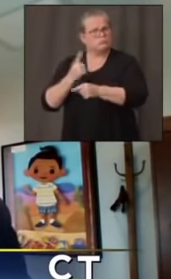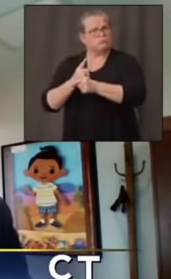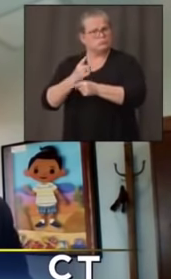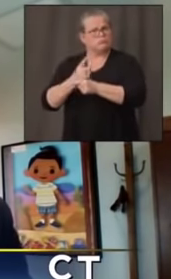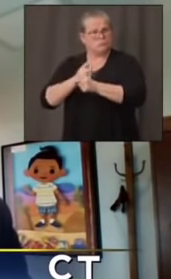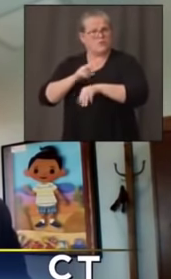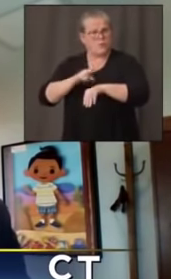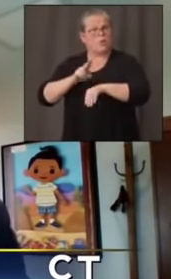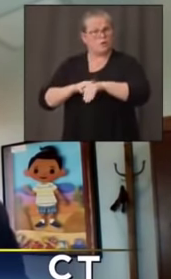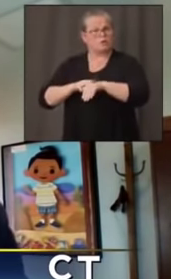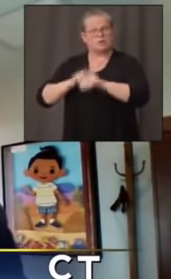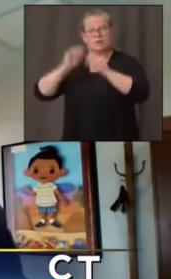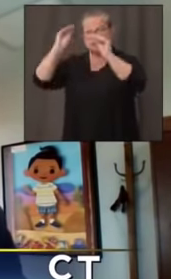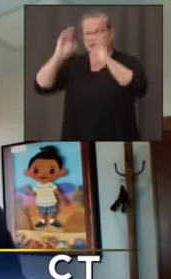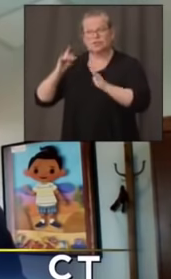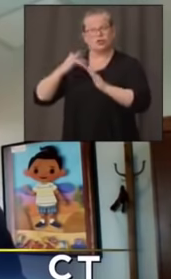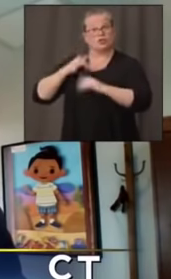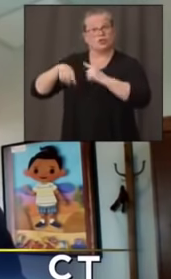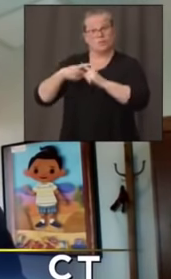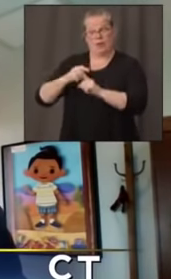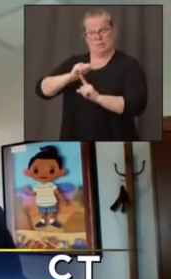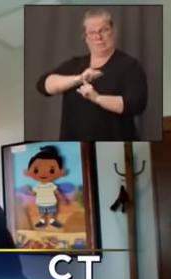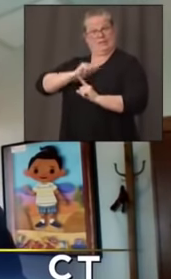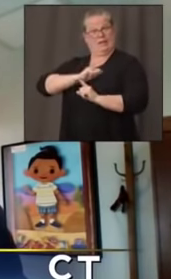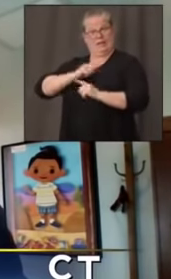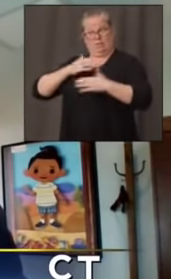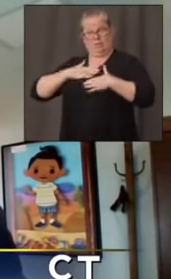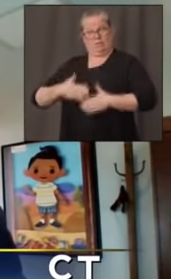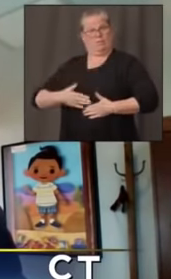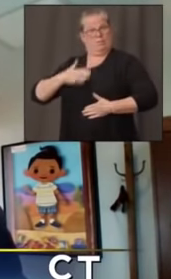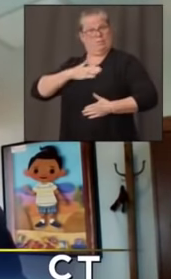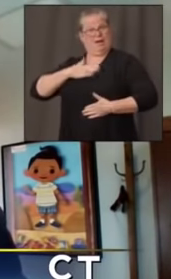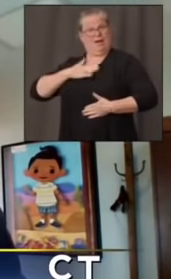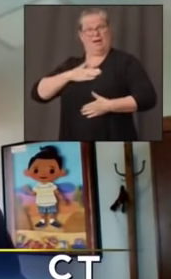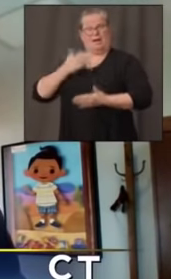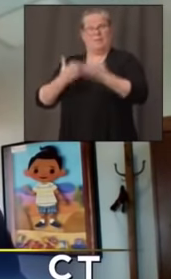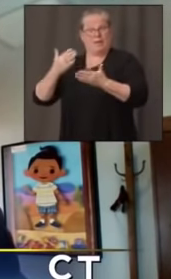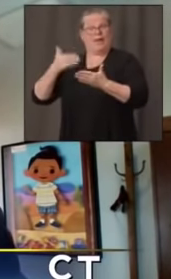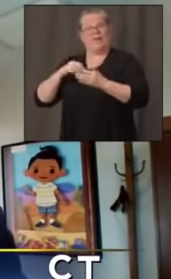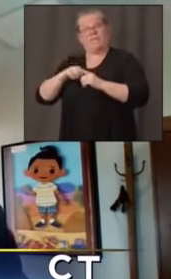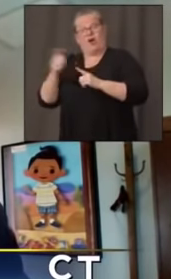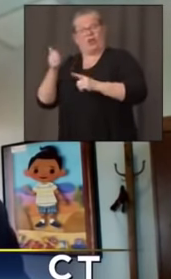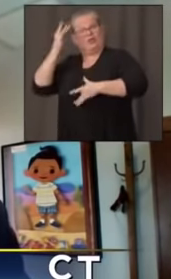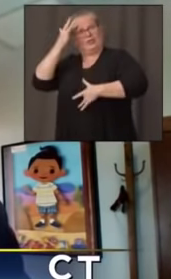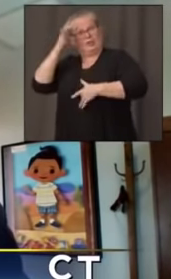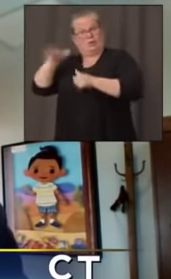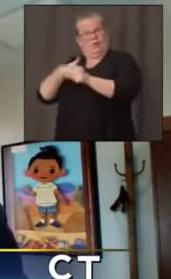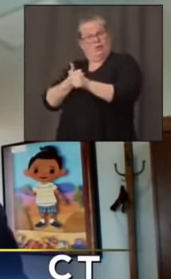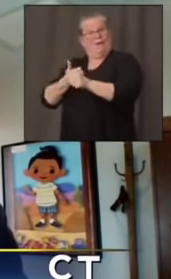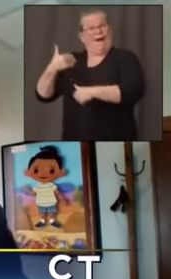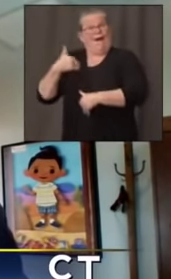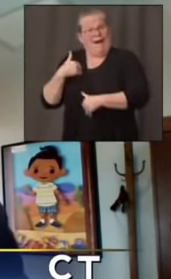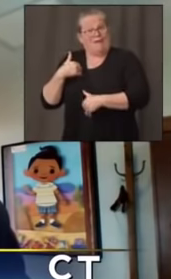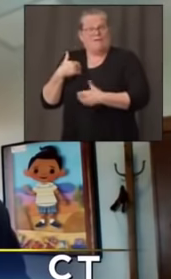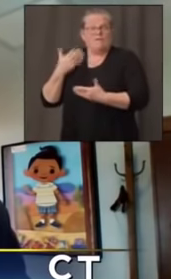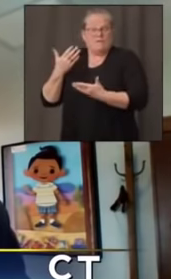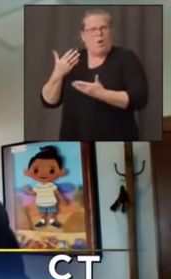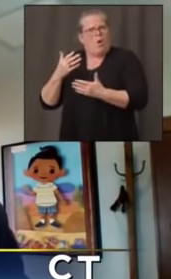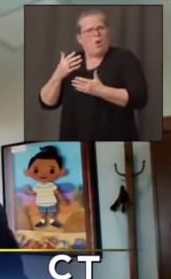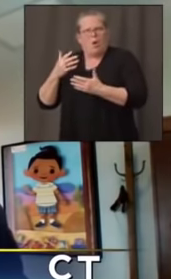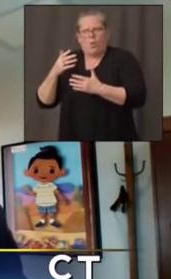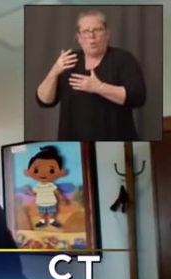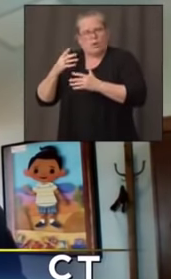their own conditions. They might have pre-existing conditions, and that's something that we take very seriously. We're working with DPH to try to communicate as best we